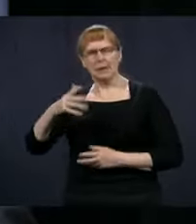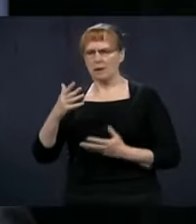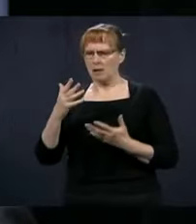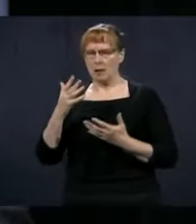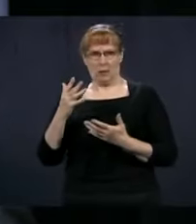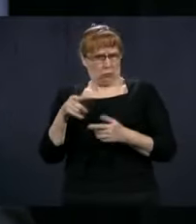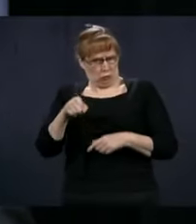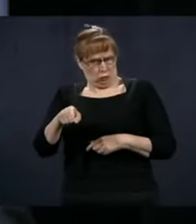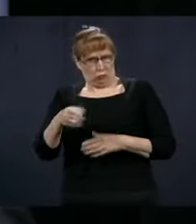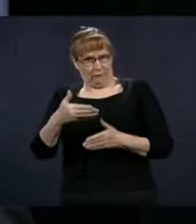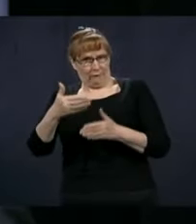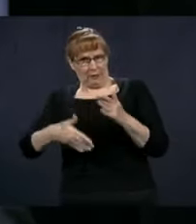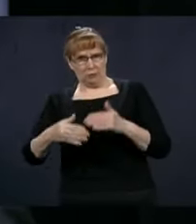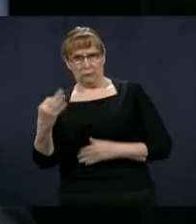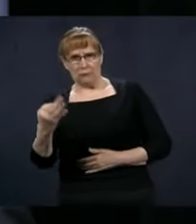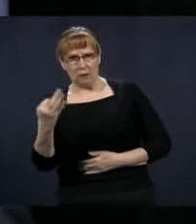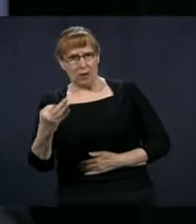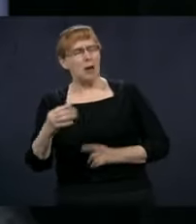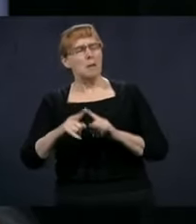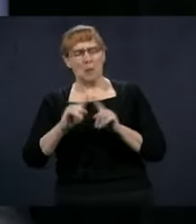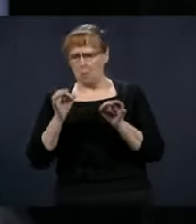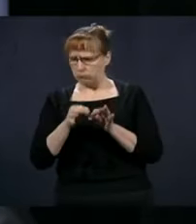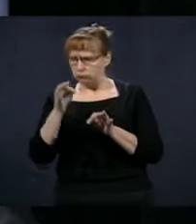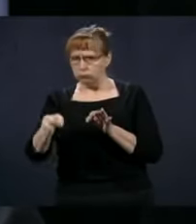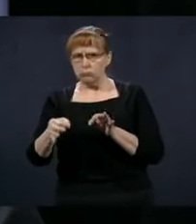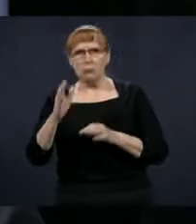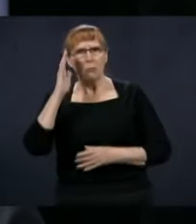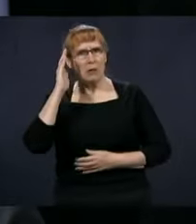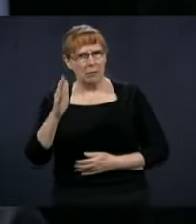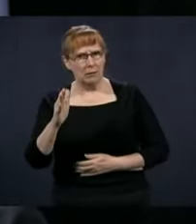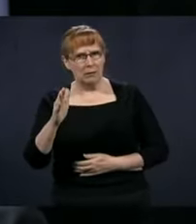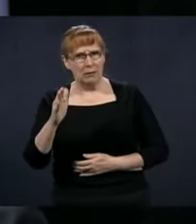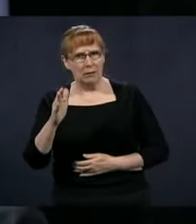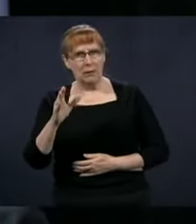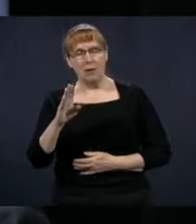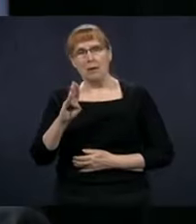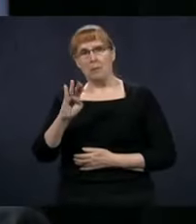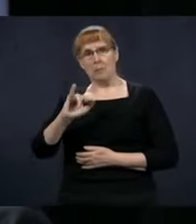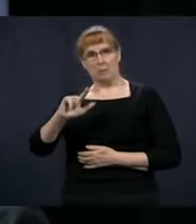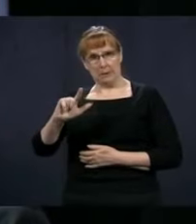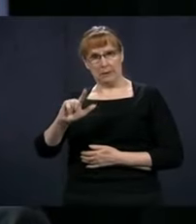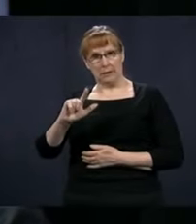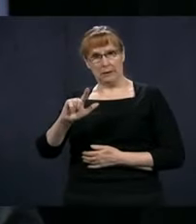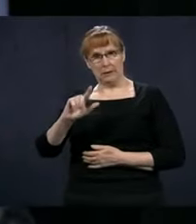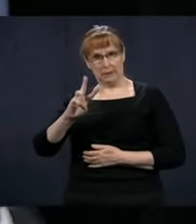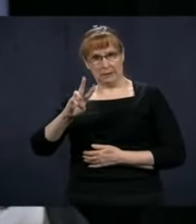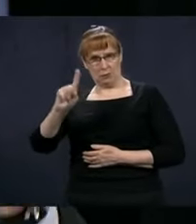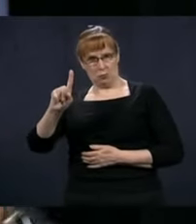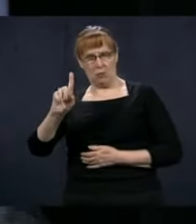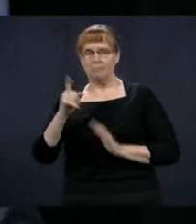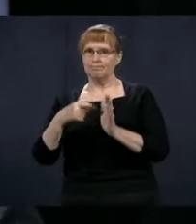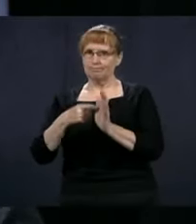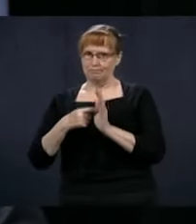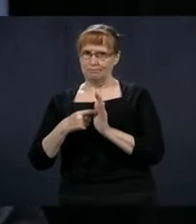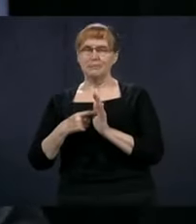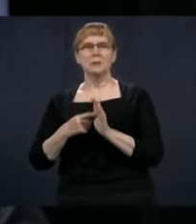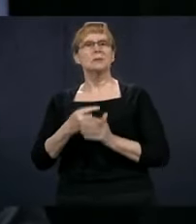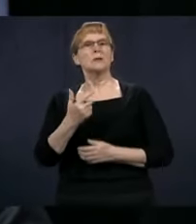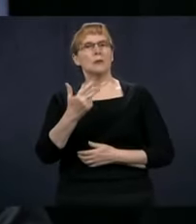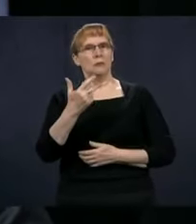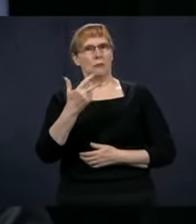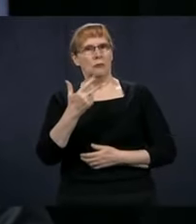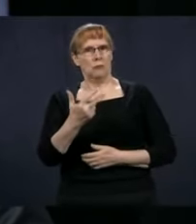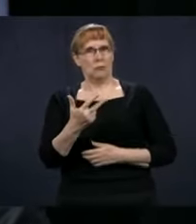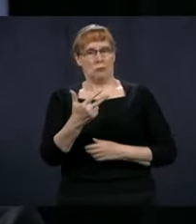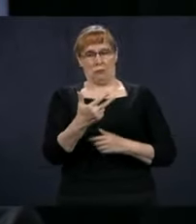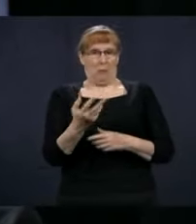won't adopt the Bill 61 unless we have an approval from the three parties, the three other parties.